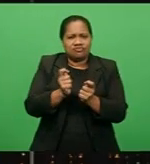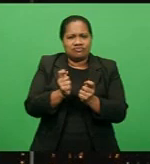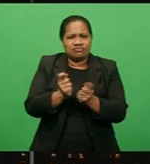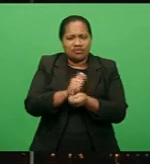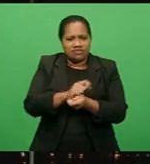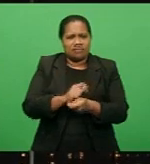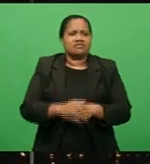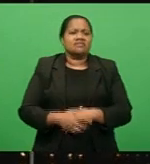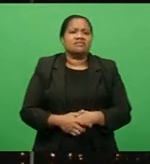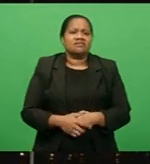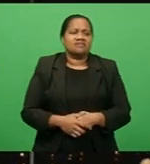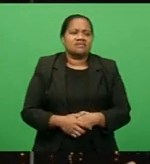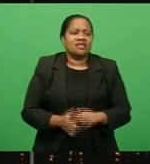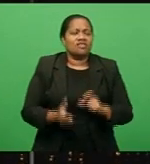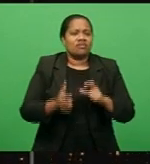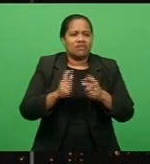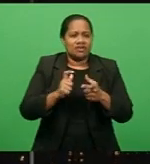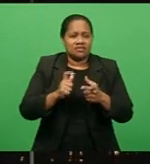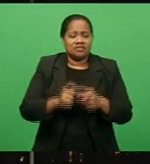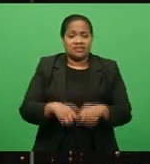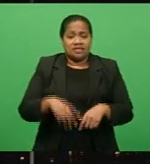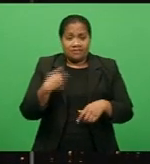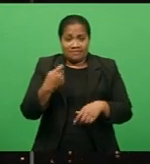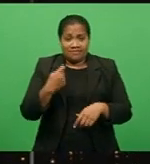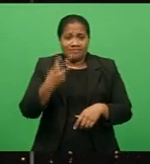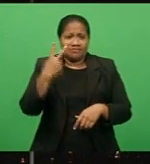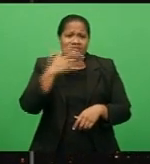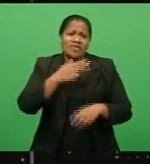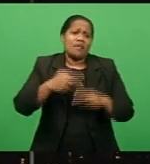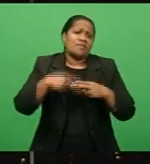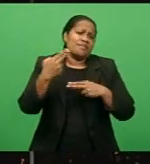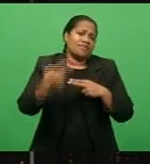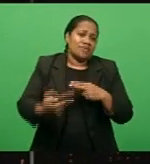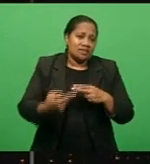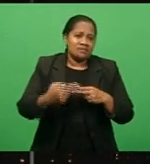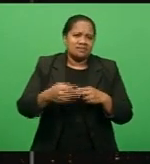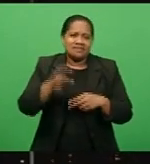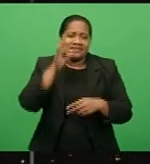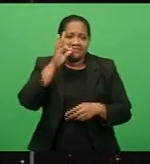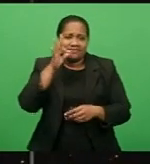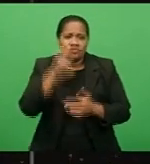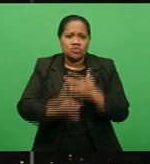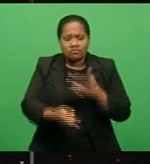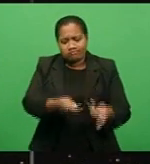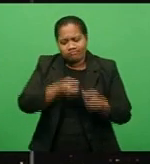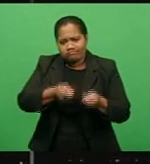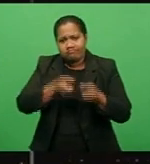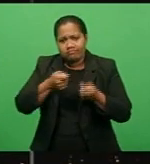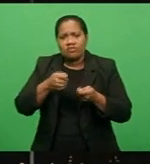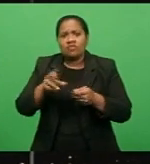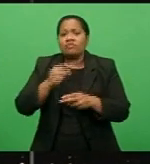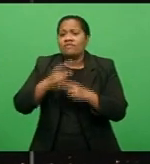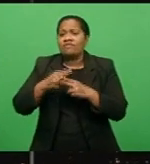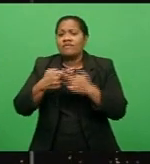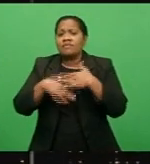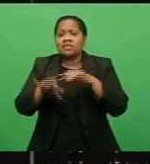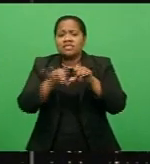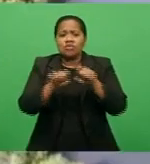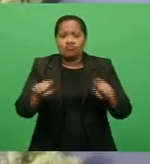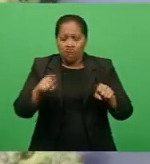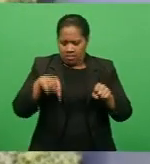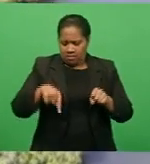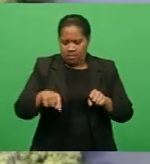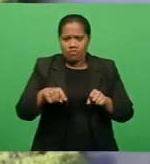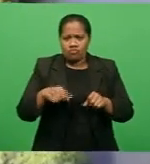News. Close to 200 plants believed to be marijuana were uprooted from a farm in Vunanu Serua earlier this week.